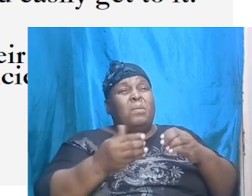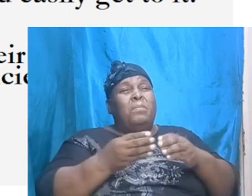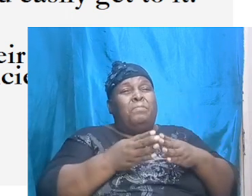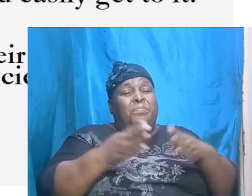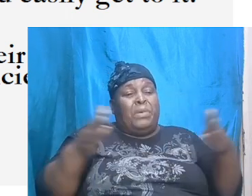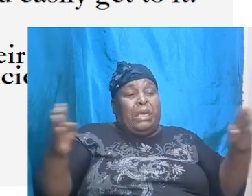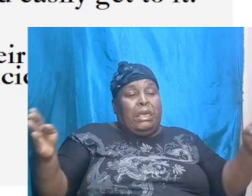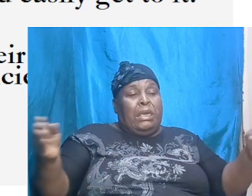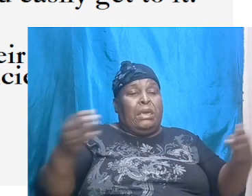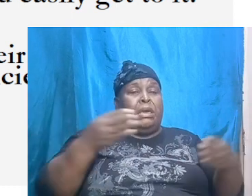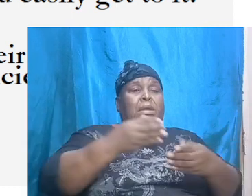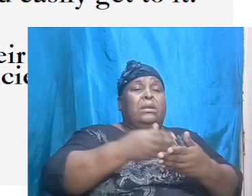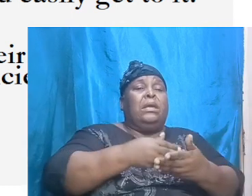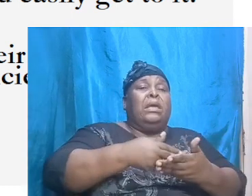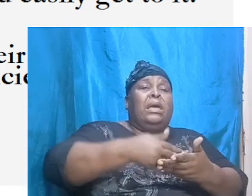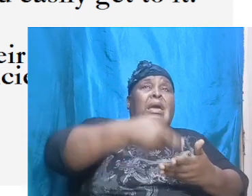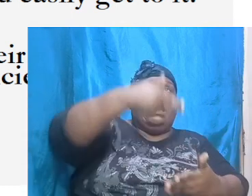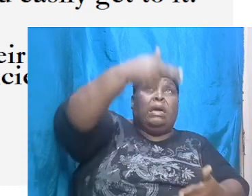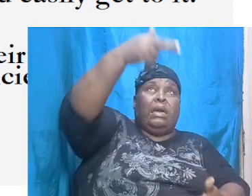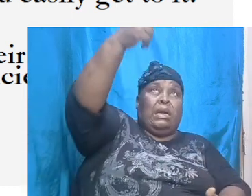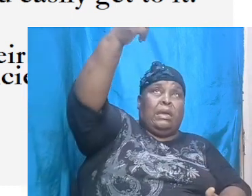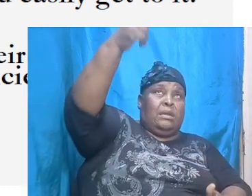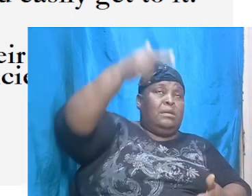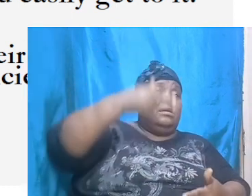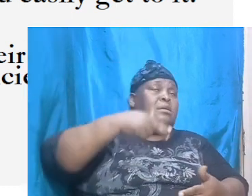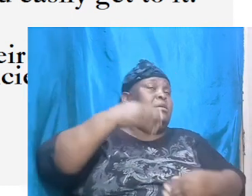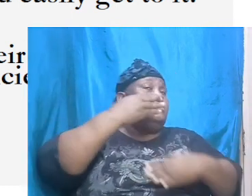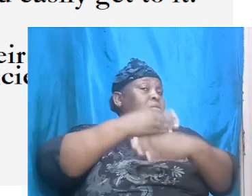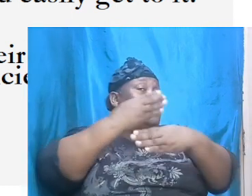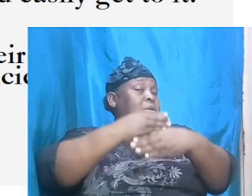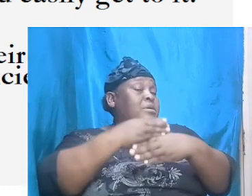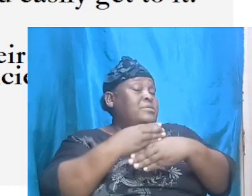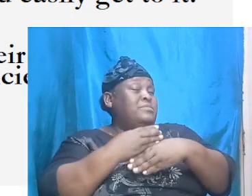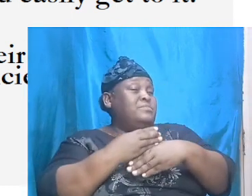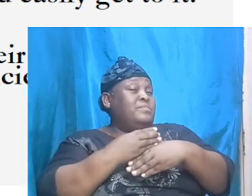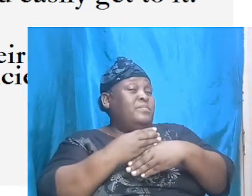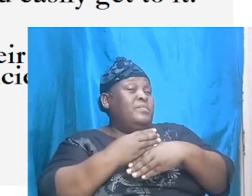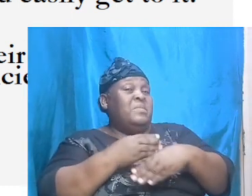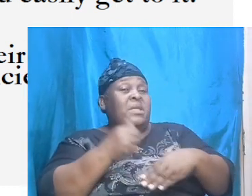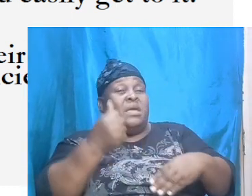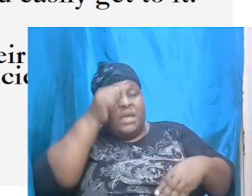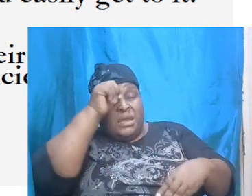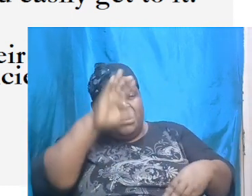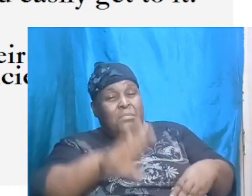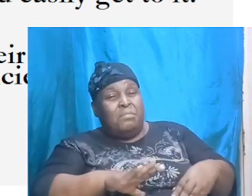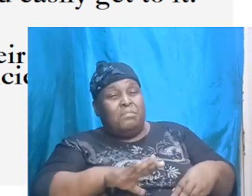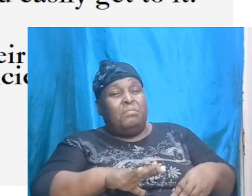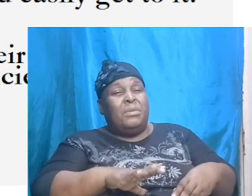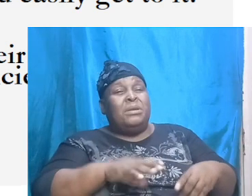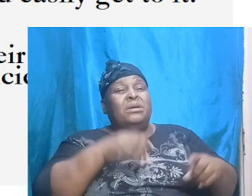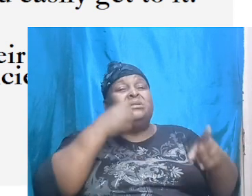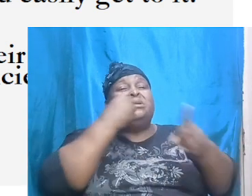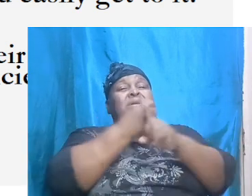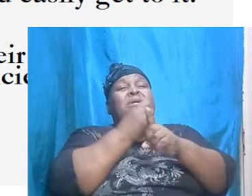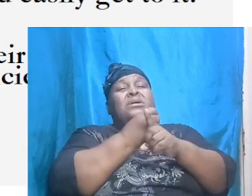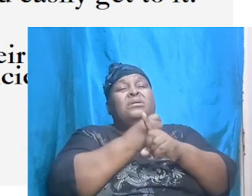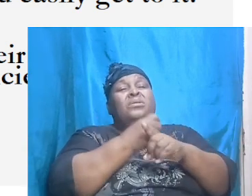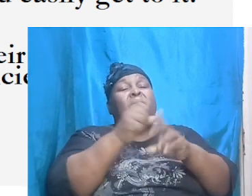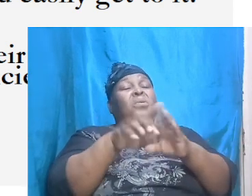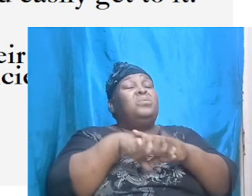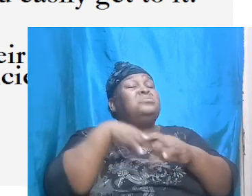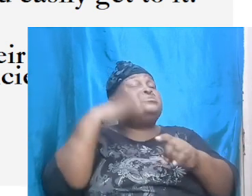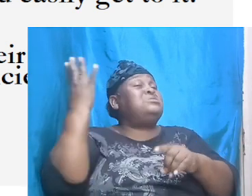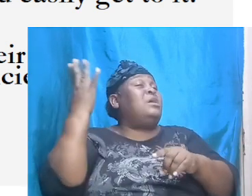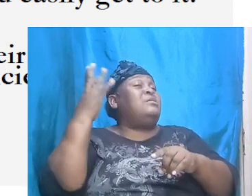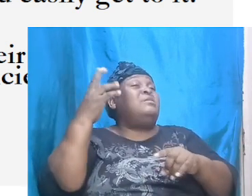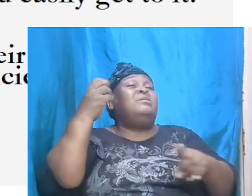of it, chariots would have driven on the wall. And if anybody was attacking from outside, it